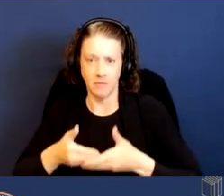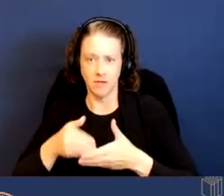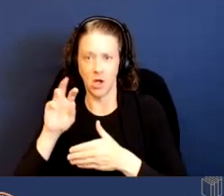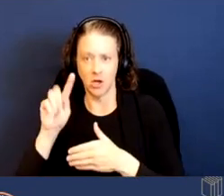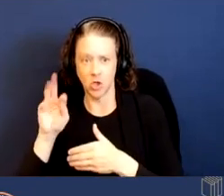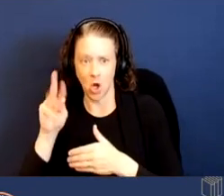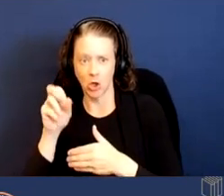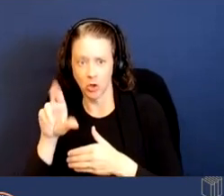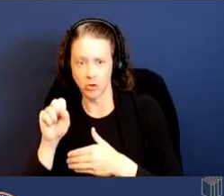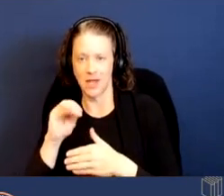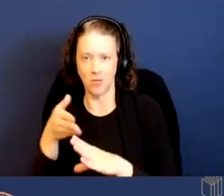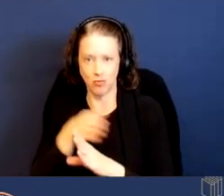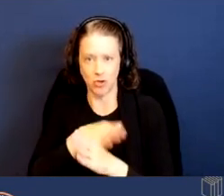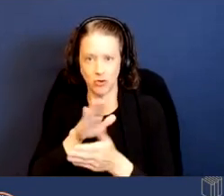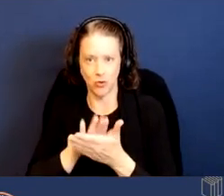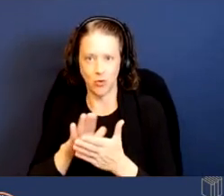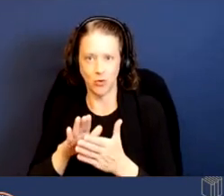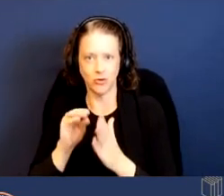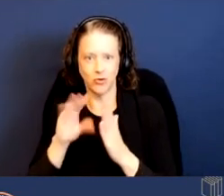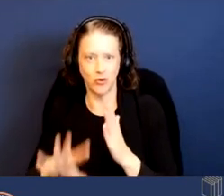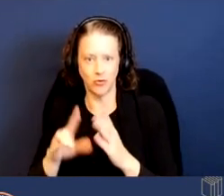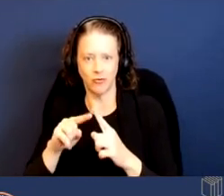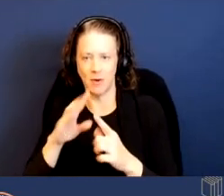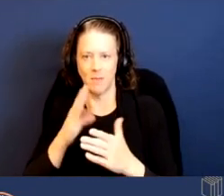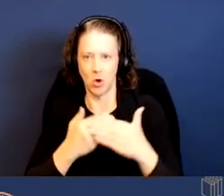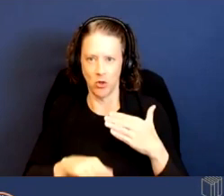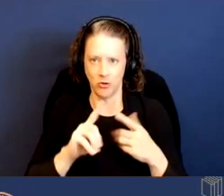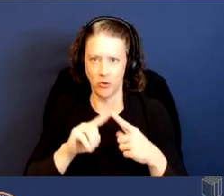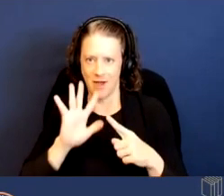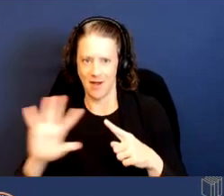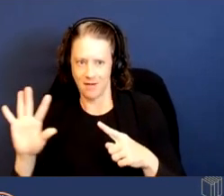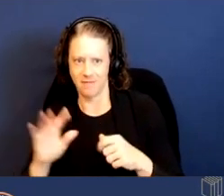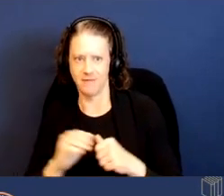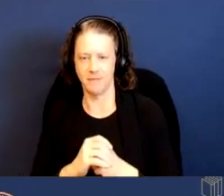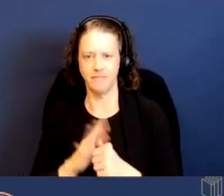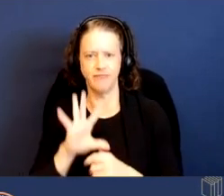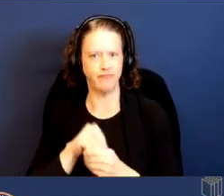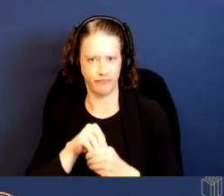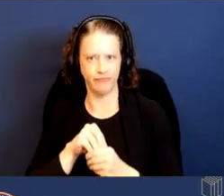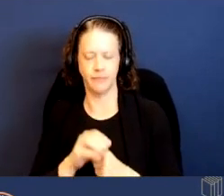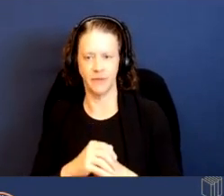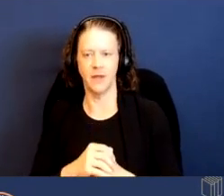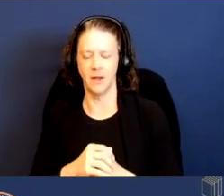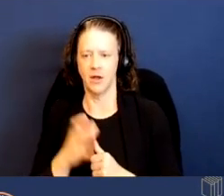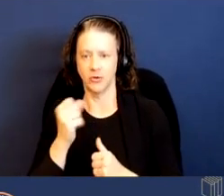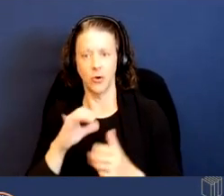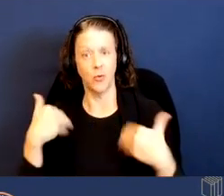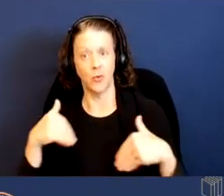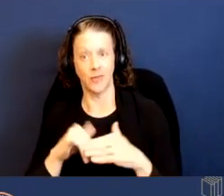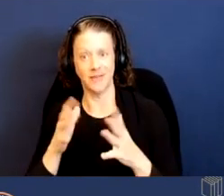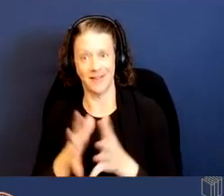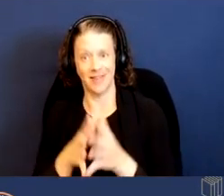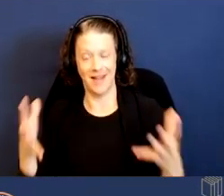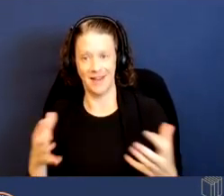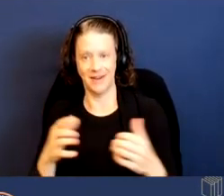big umbrella, and a lot can fall under that. Back to Heather talking about the supporting inclusive